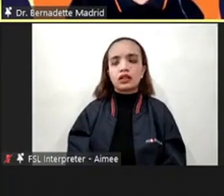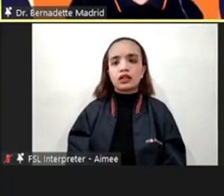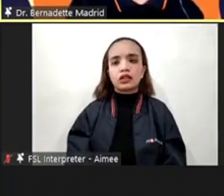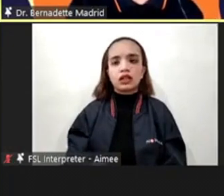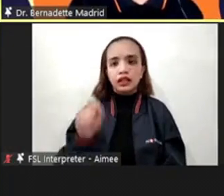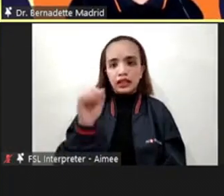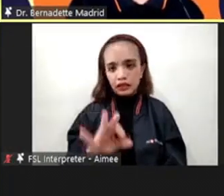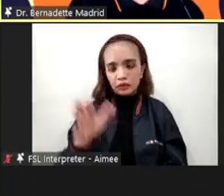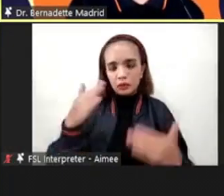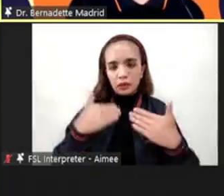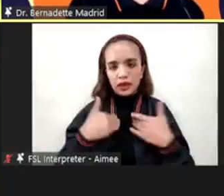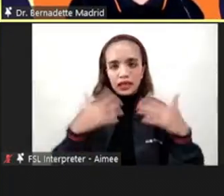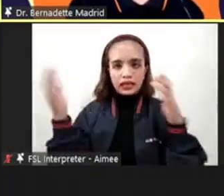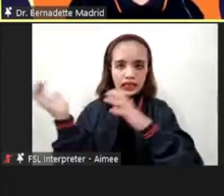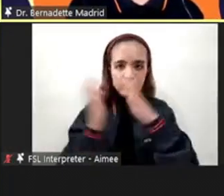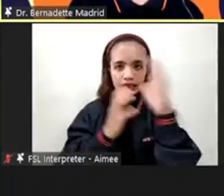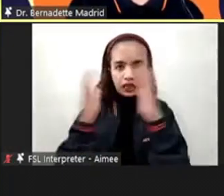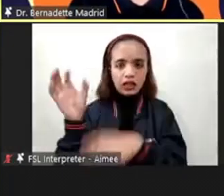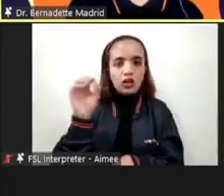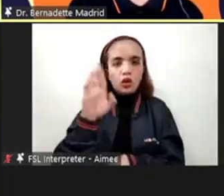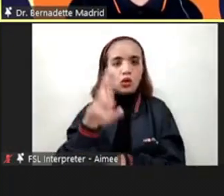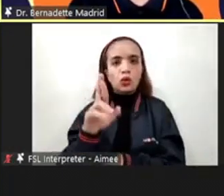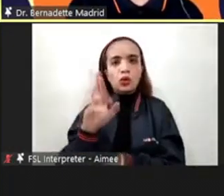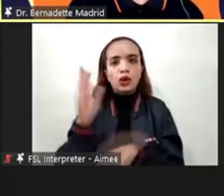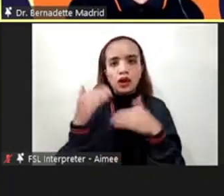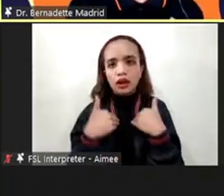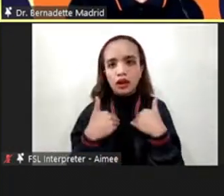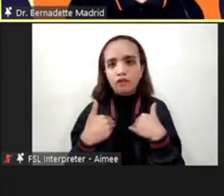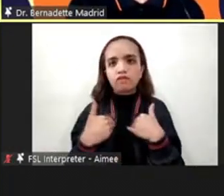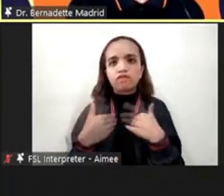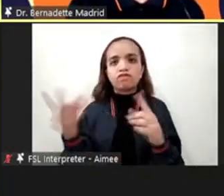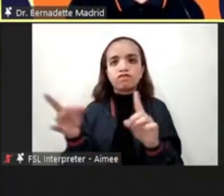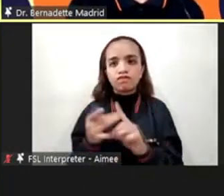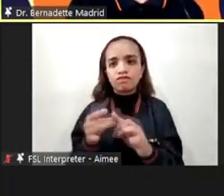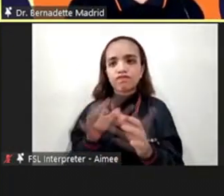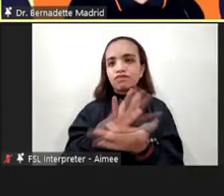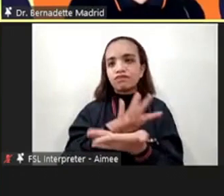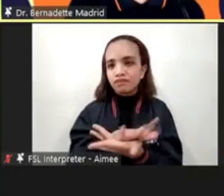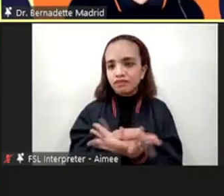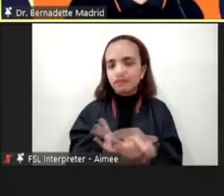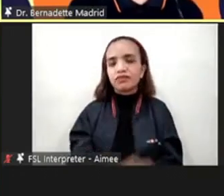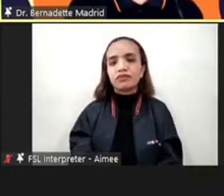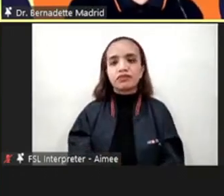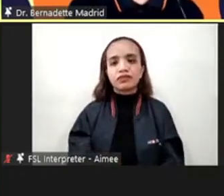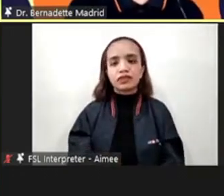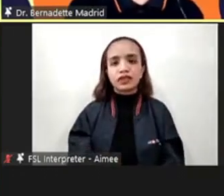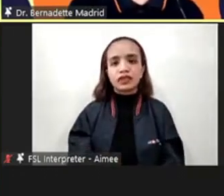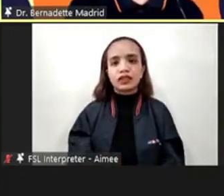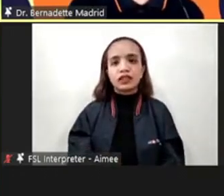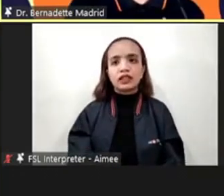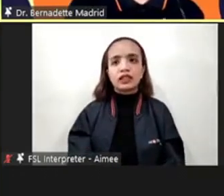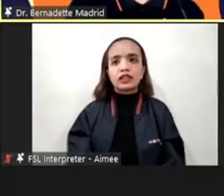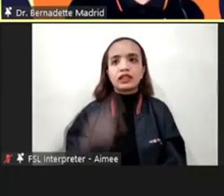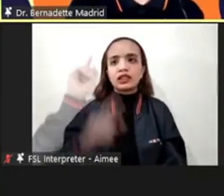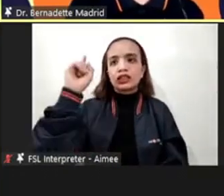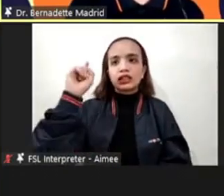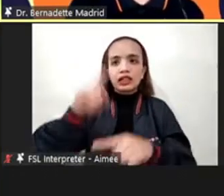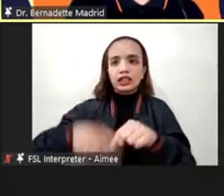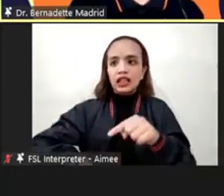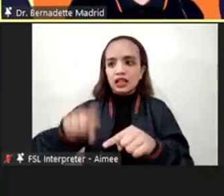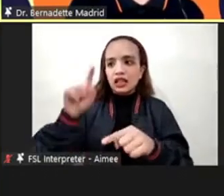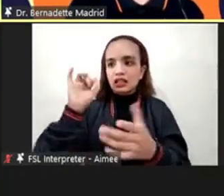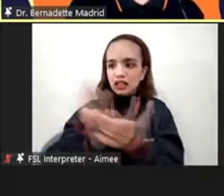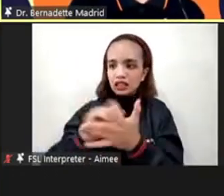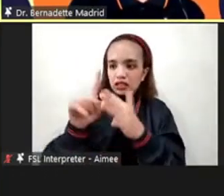already there or when you're already faced with COVID. Hindi pwede na dyan ka palang nag-umpisa. So you have to